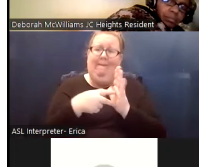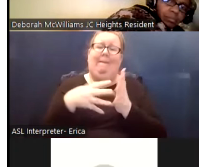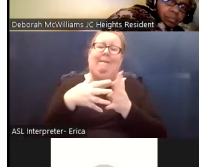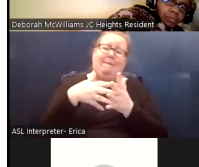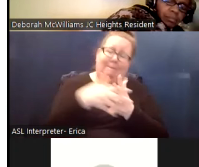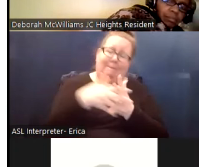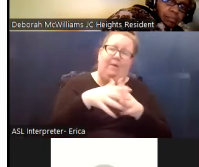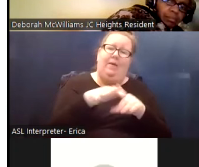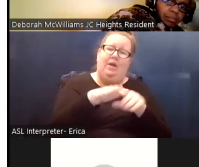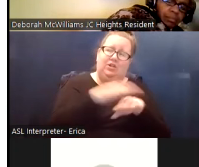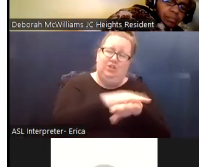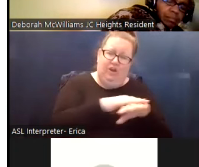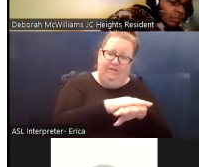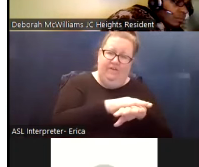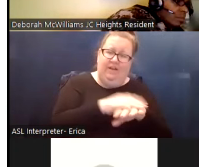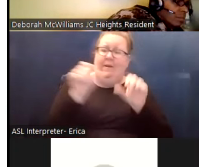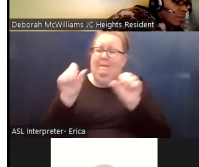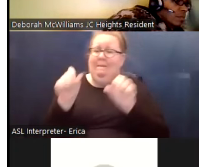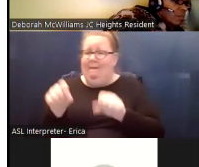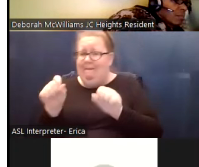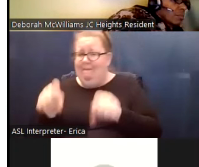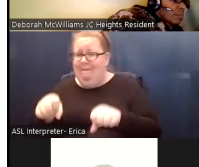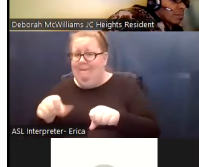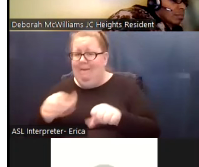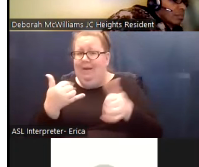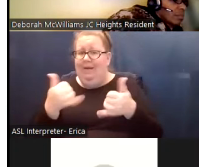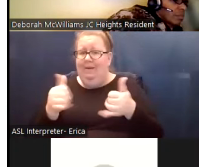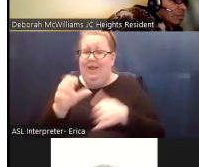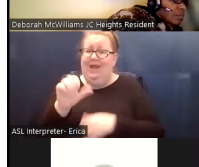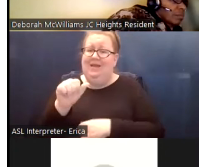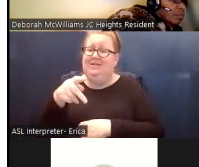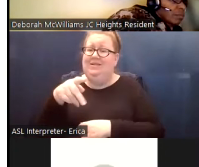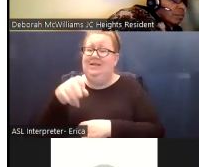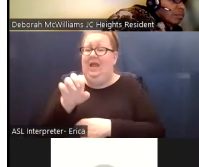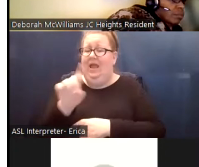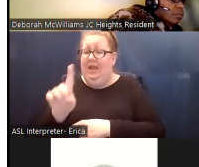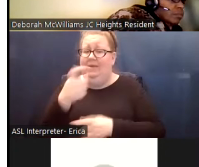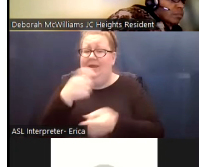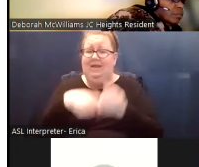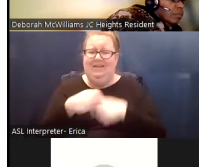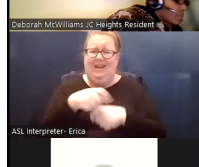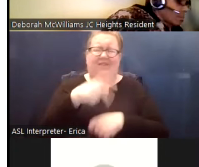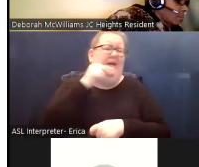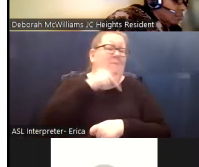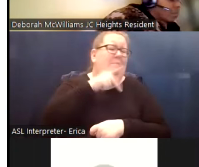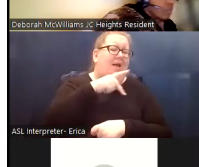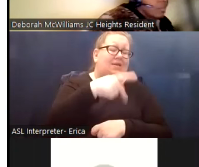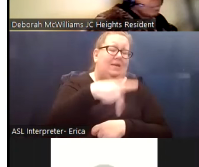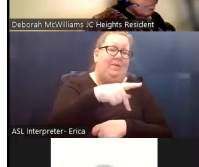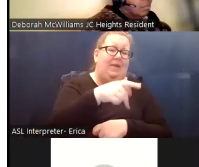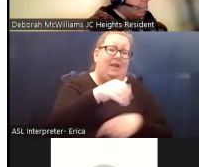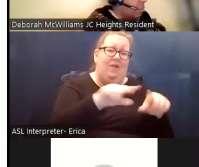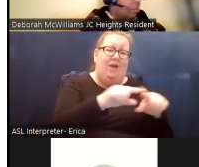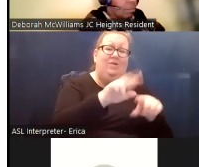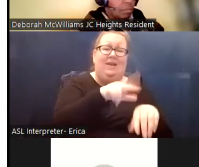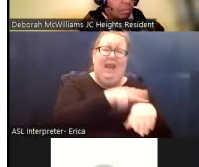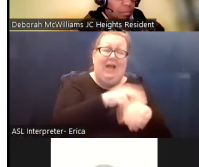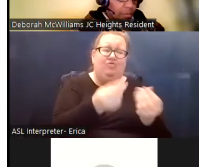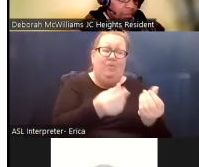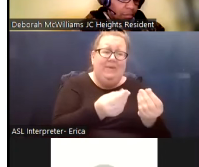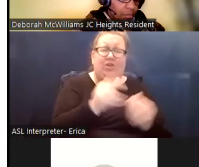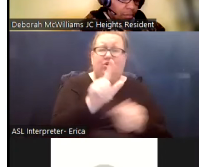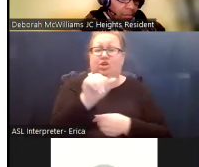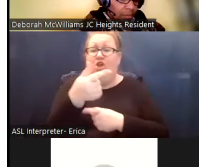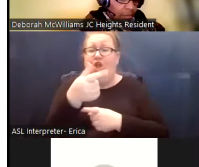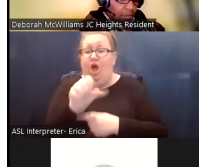permeable surface and possibly playscape instead of a plastic playground. Natural materials,